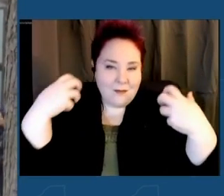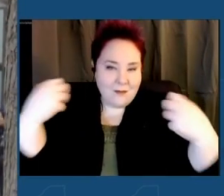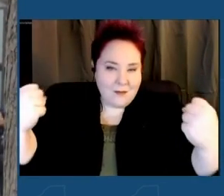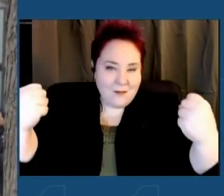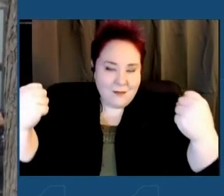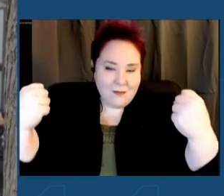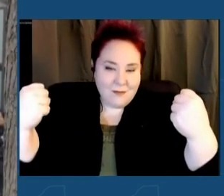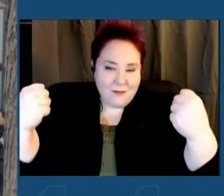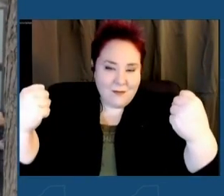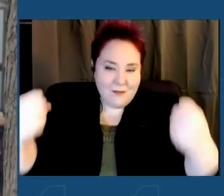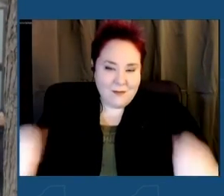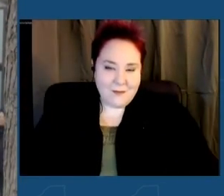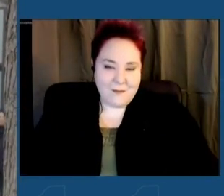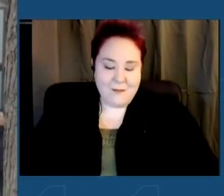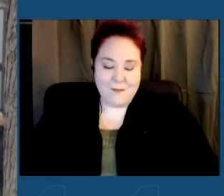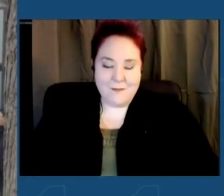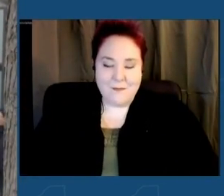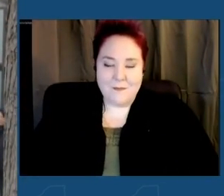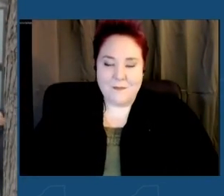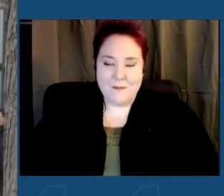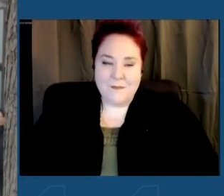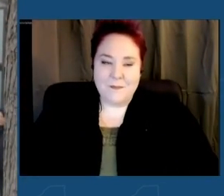brave.